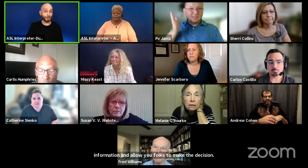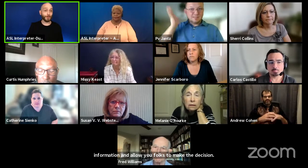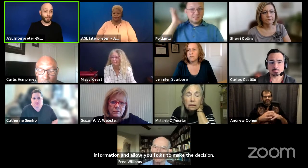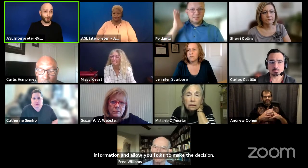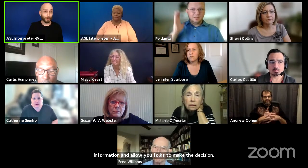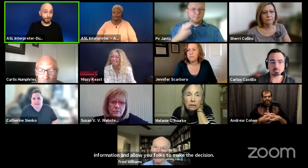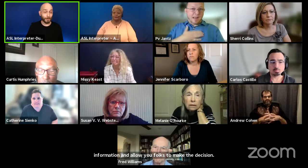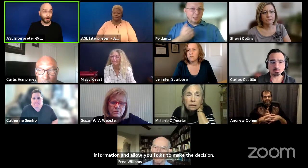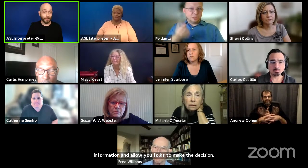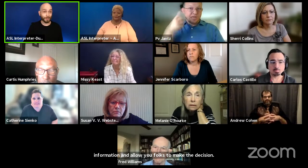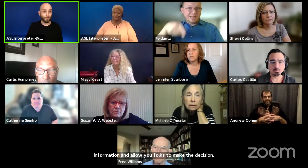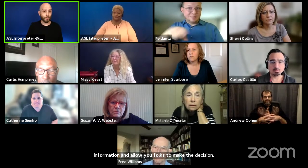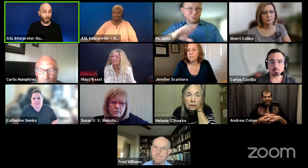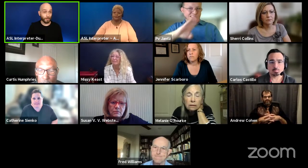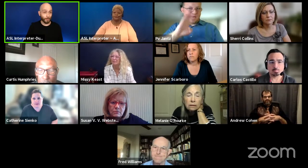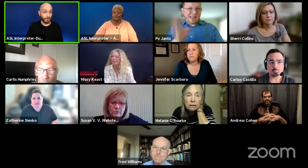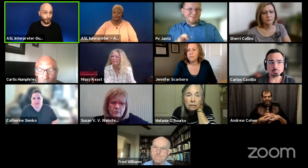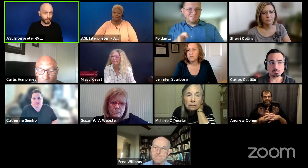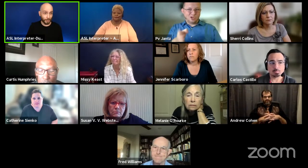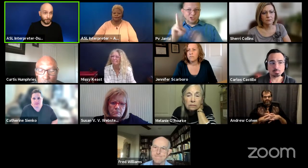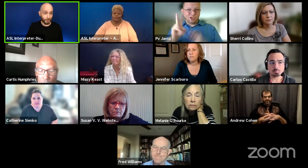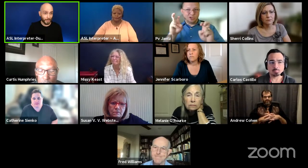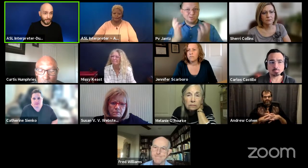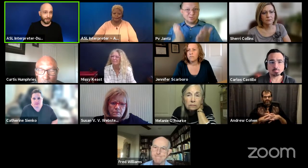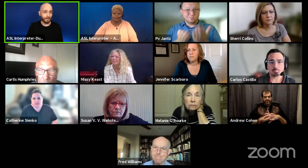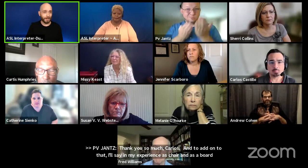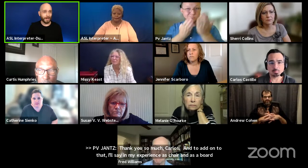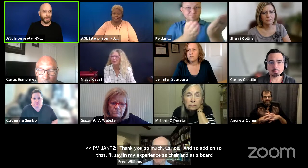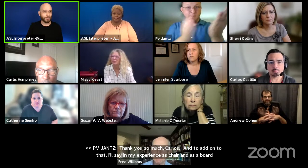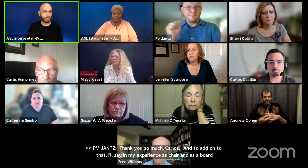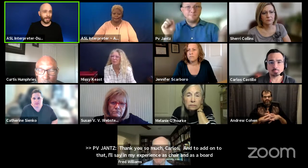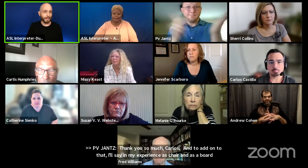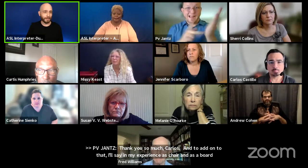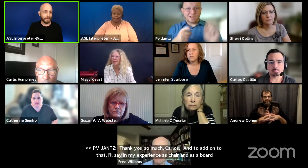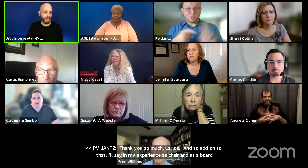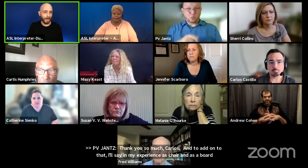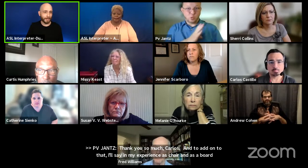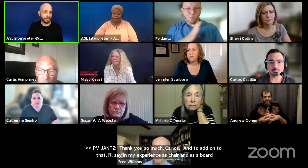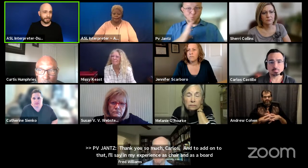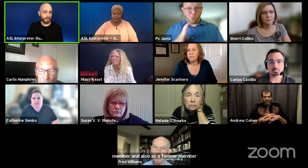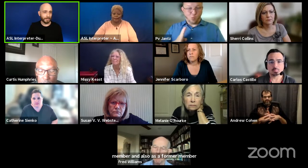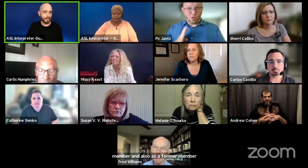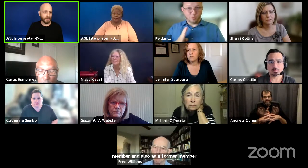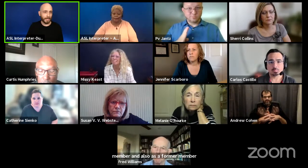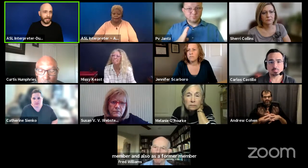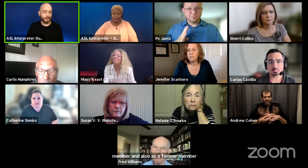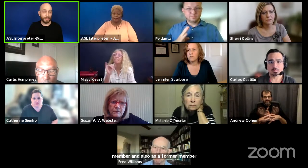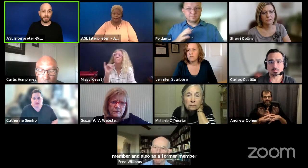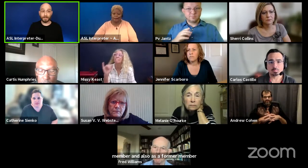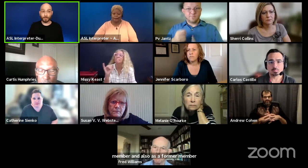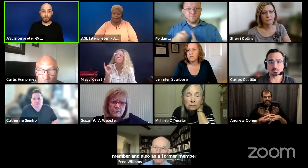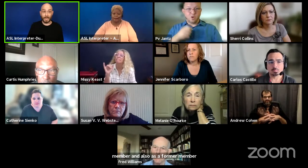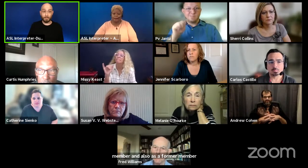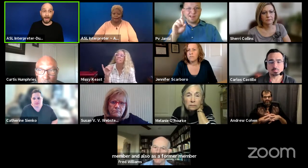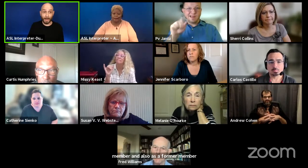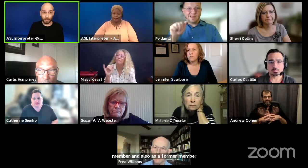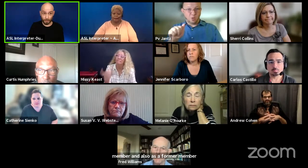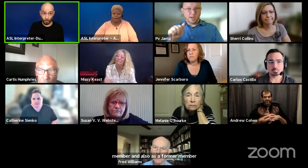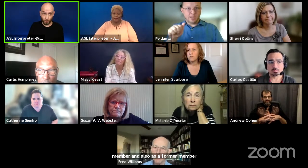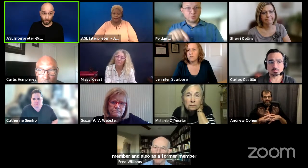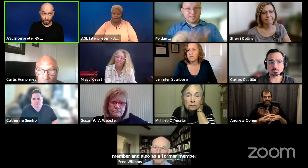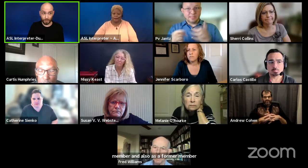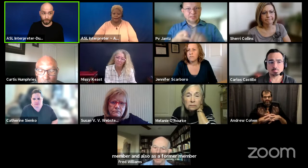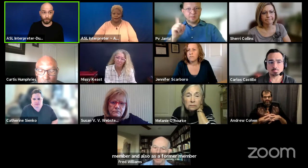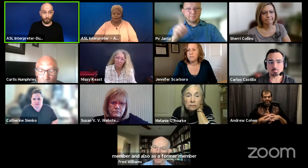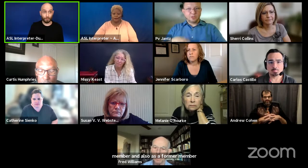and also as a former member of the personnel committee, I understand that this never came back to